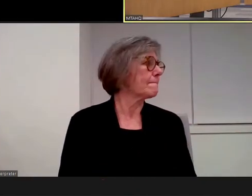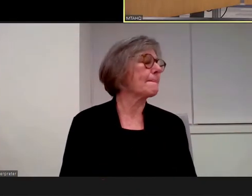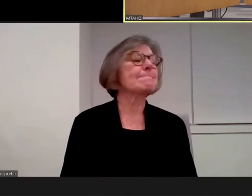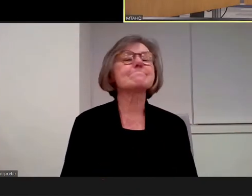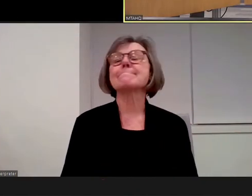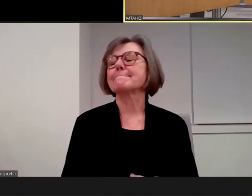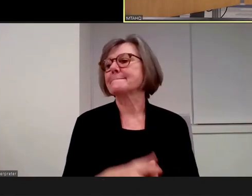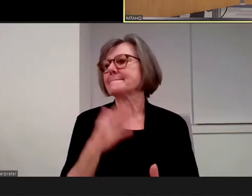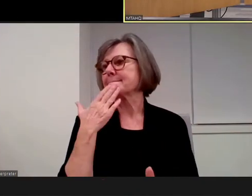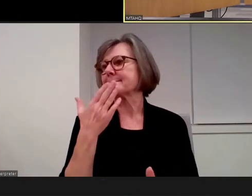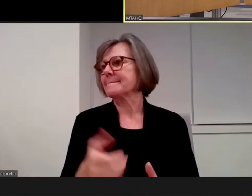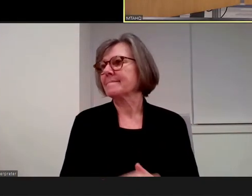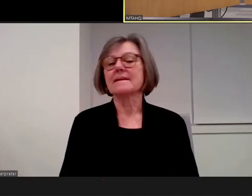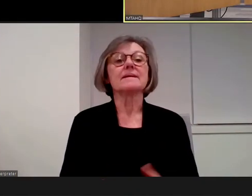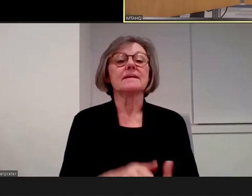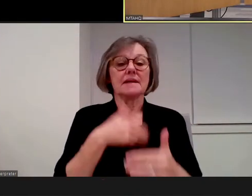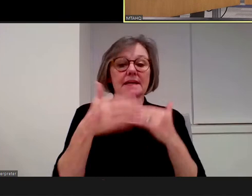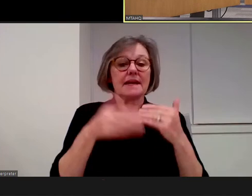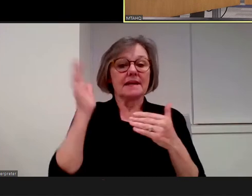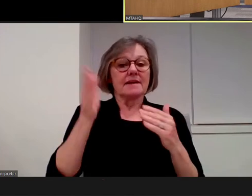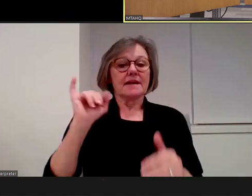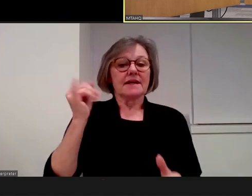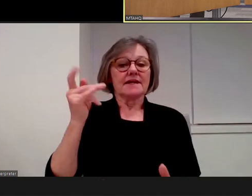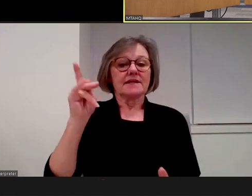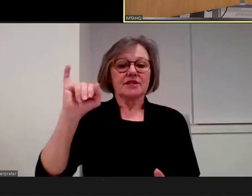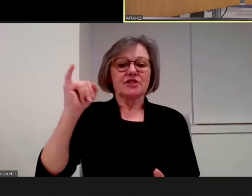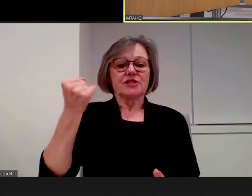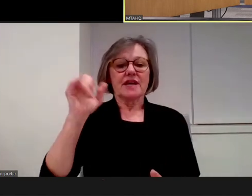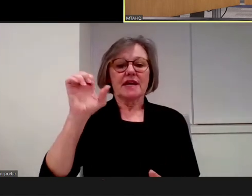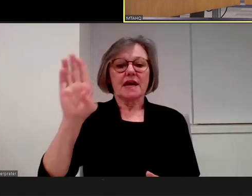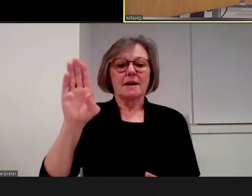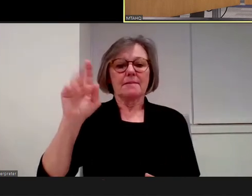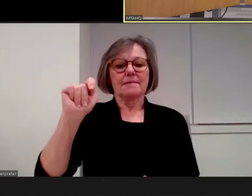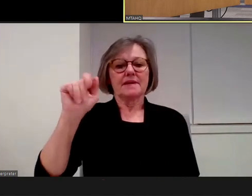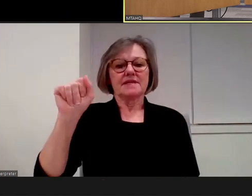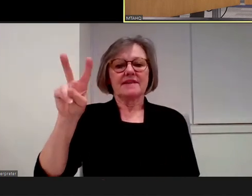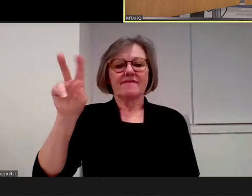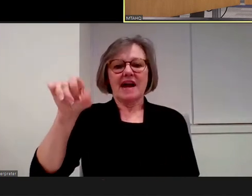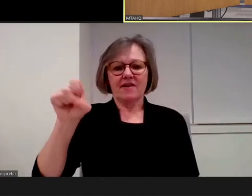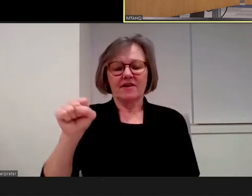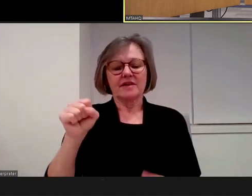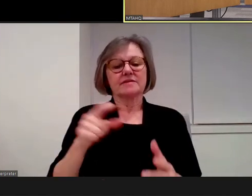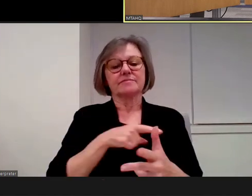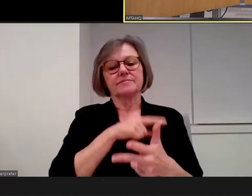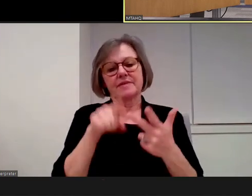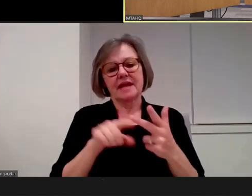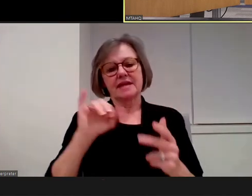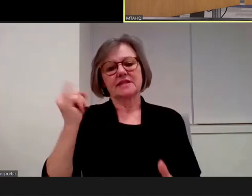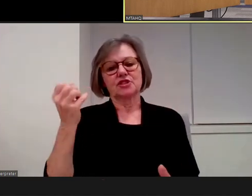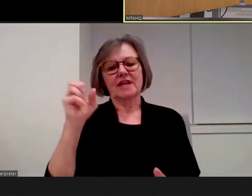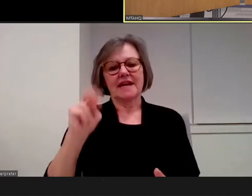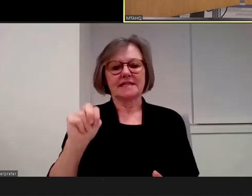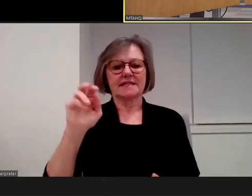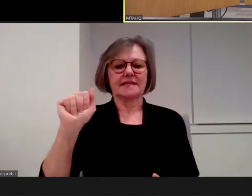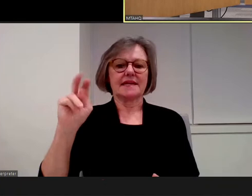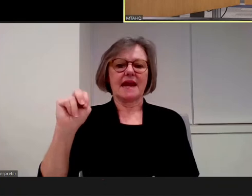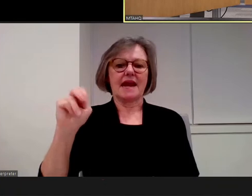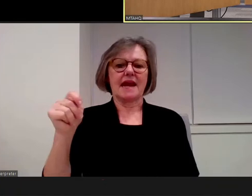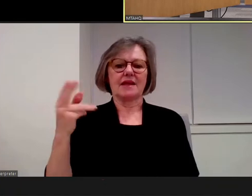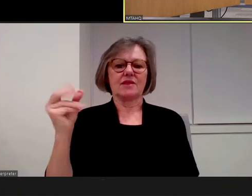Thank you. The next speaker is Jacob Tavares, followed by Jason Anthony.